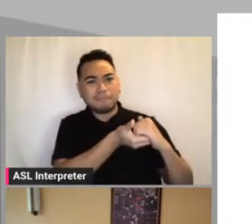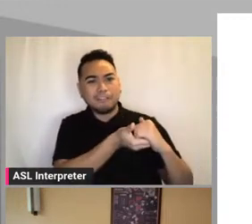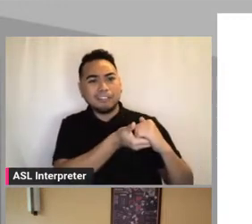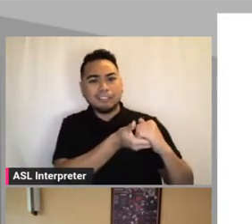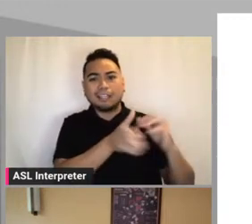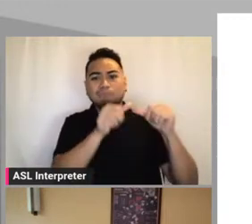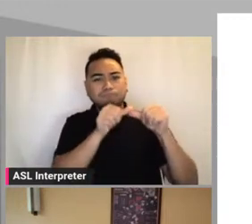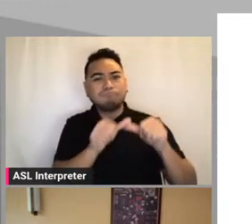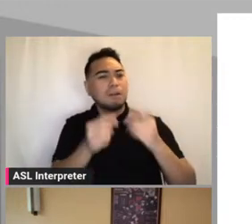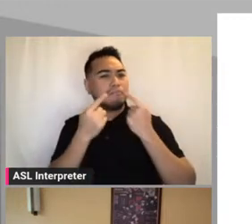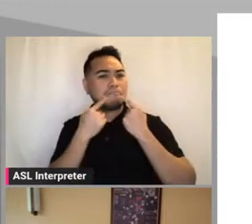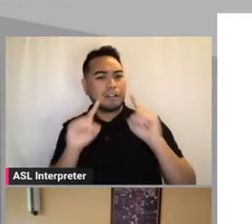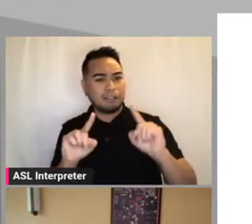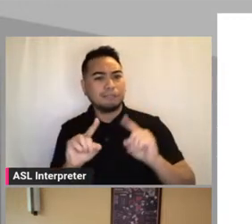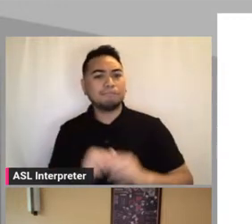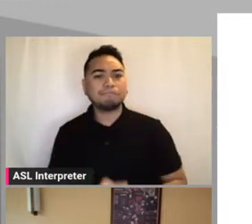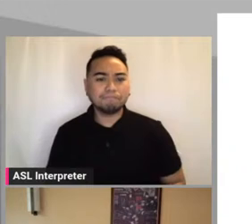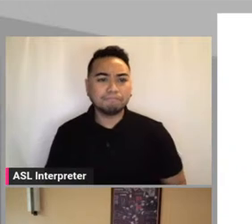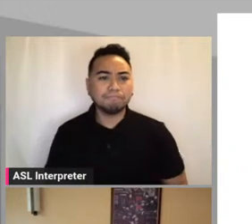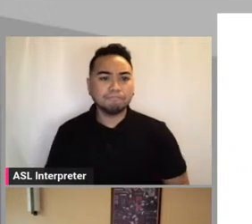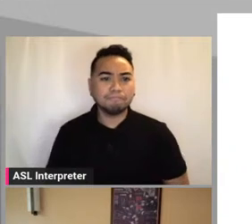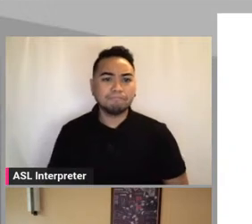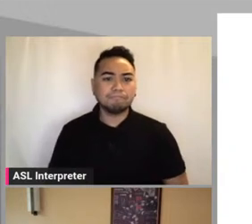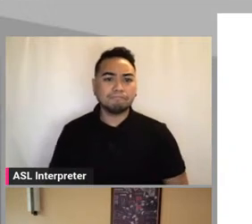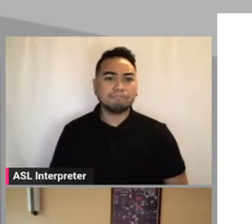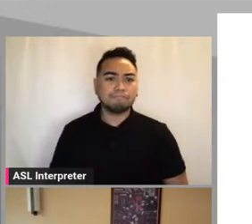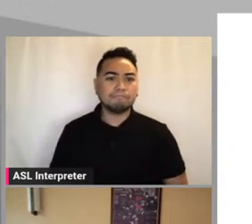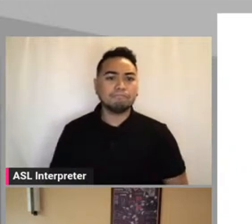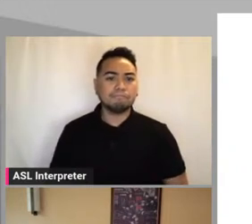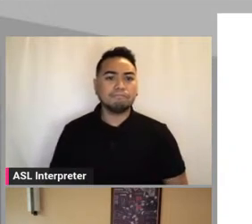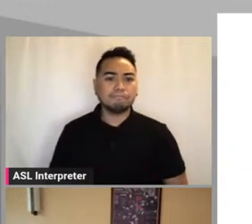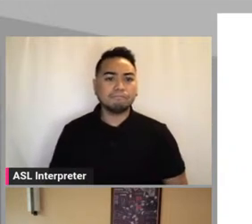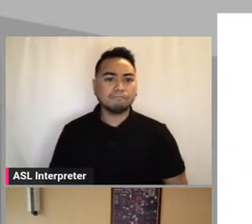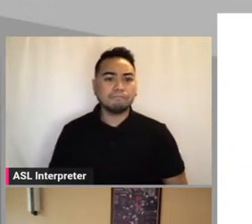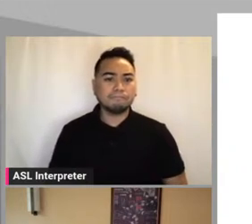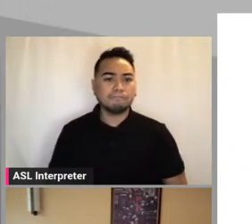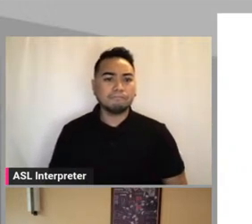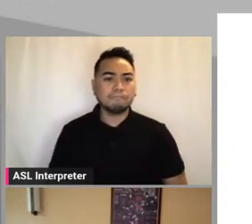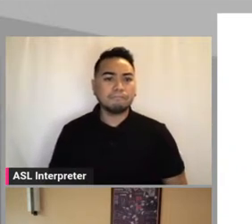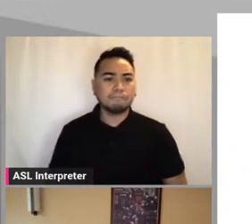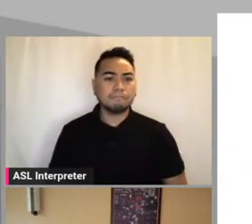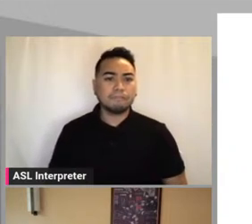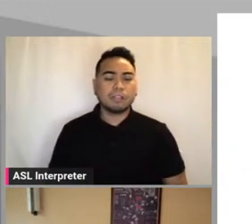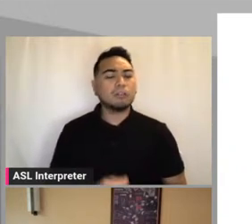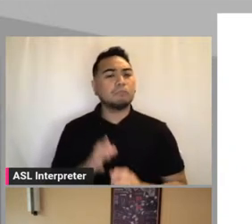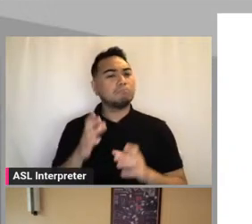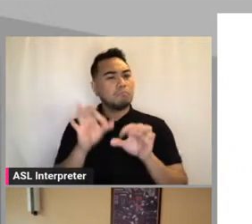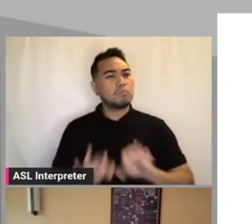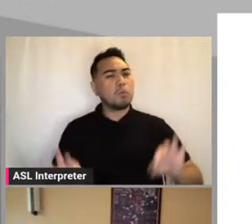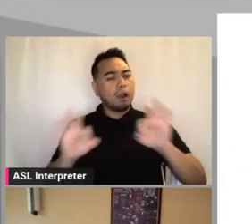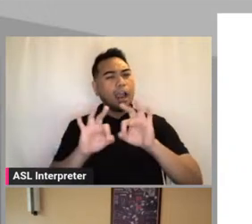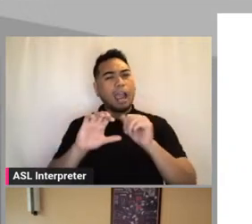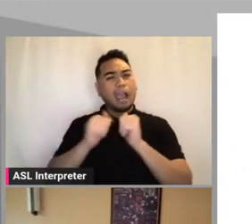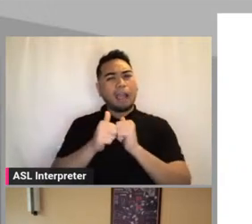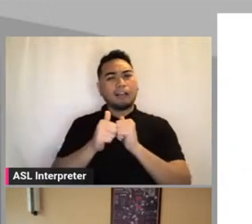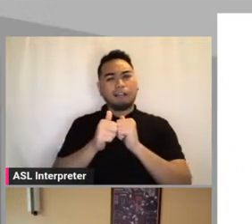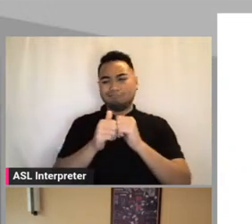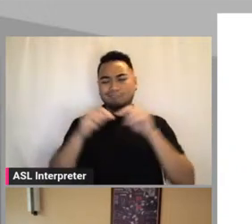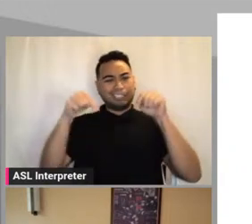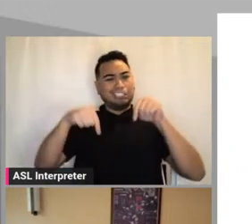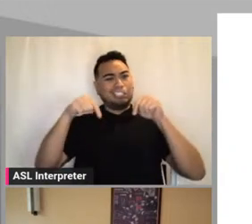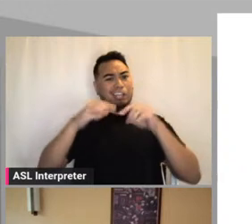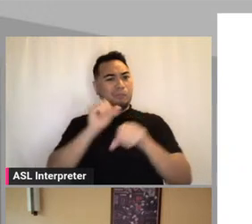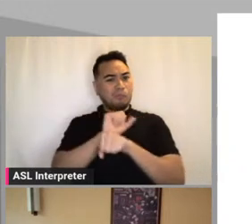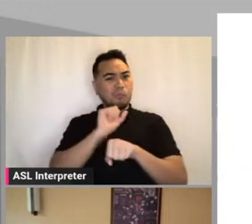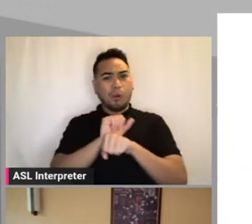failures provide an immediate example of how hard and necessary the work to block and build is at this moment. Most